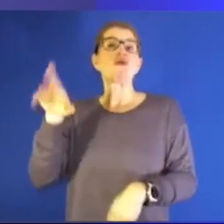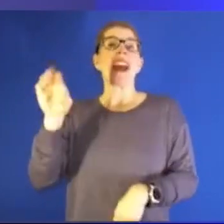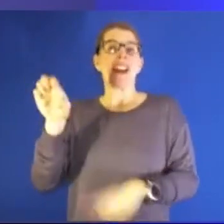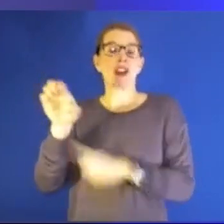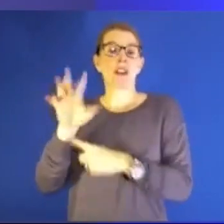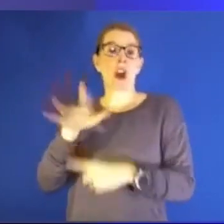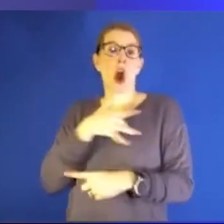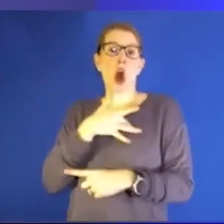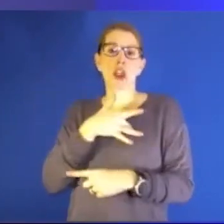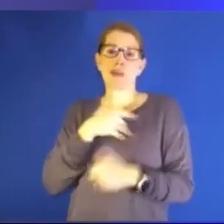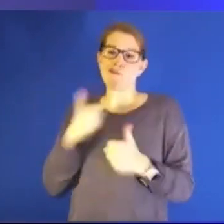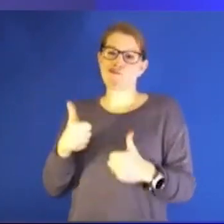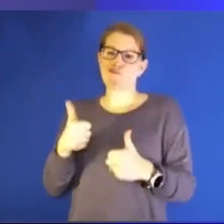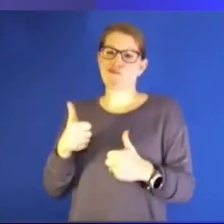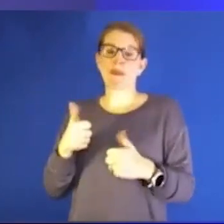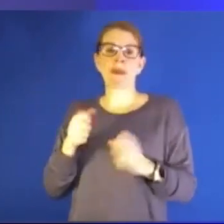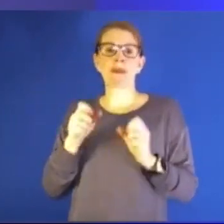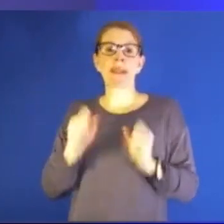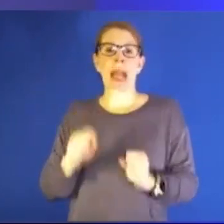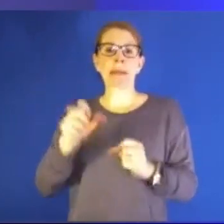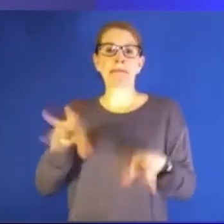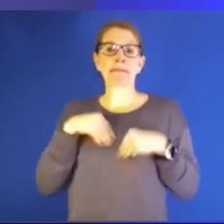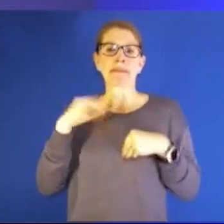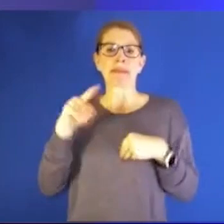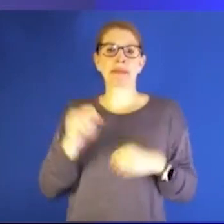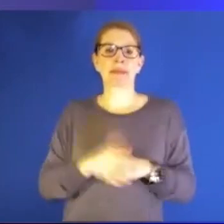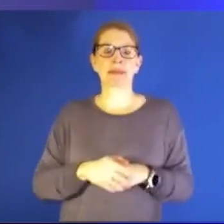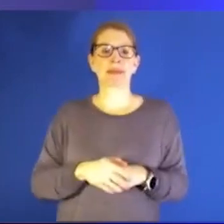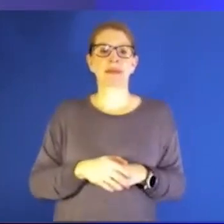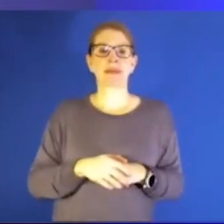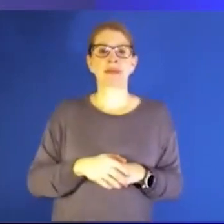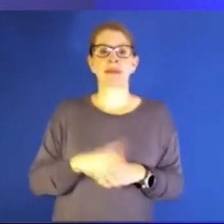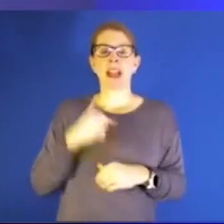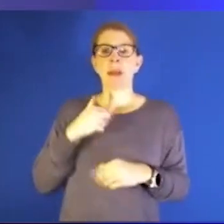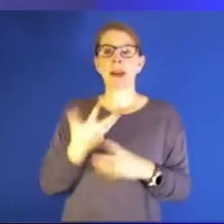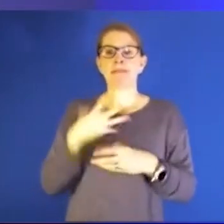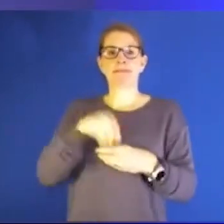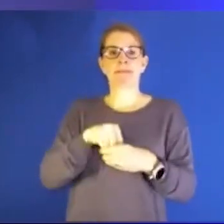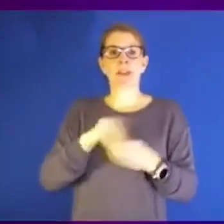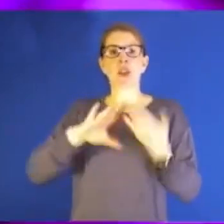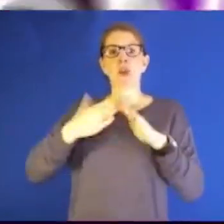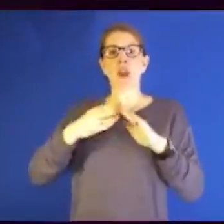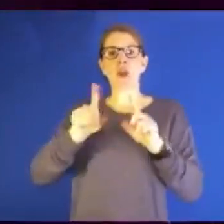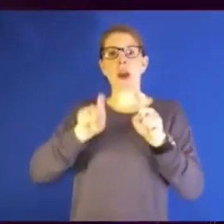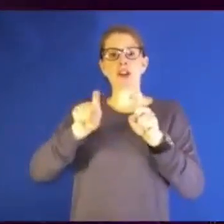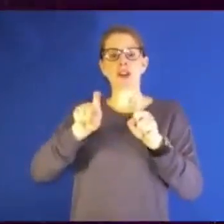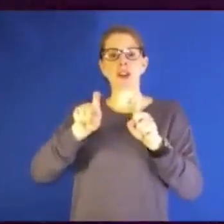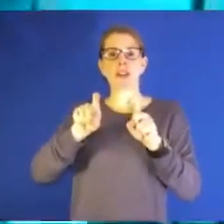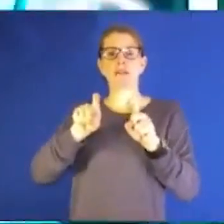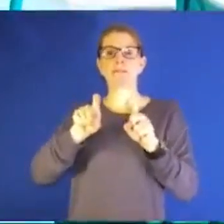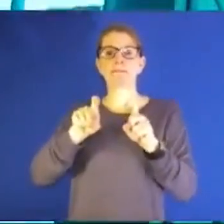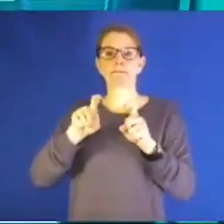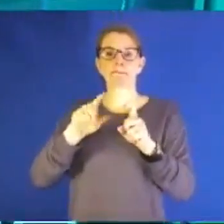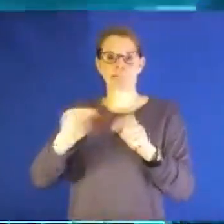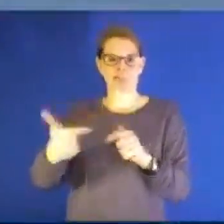can take it. They can take it. I want to weave in some community questions while we're talking about this today. So let's get to those as